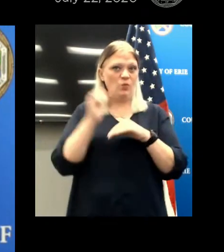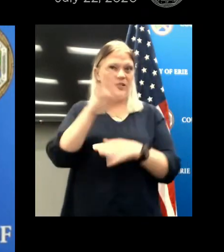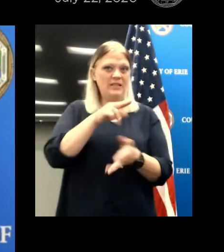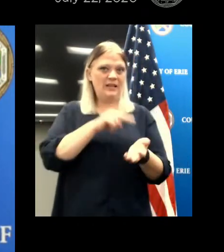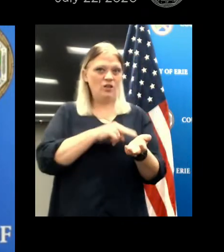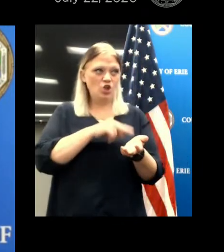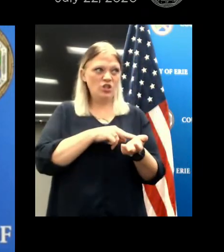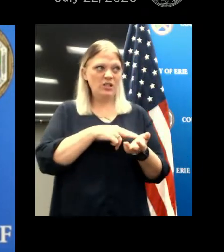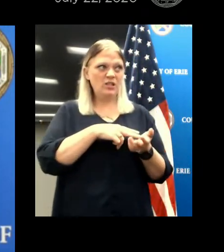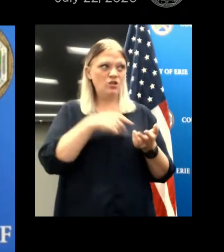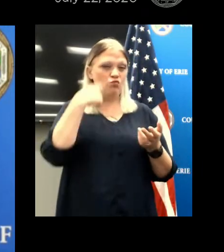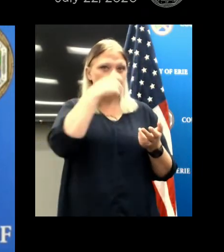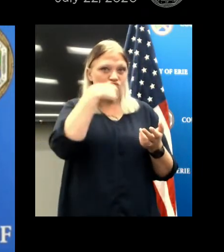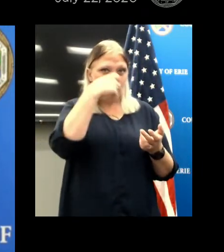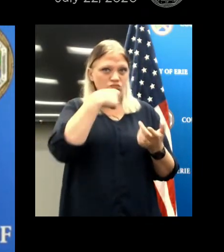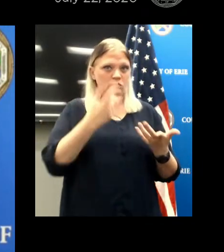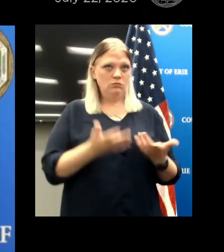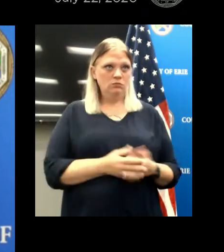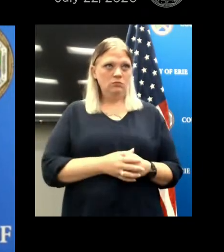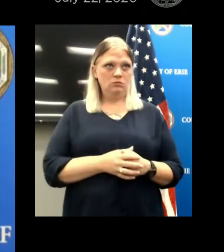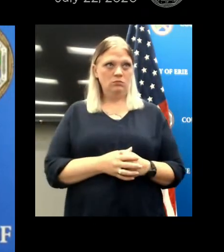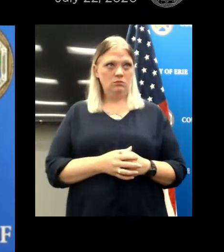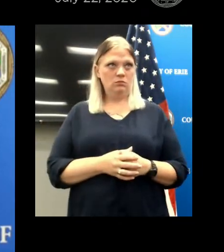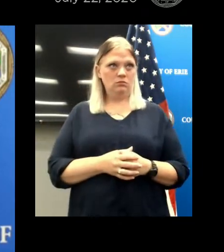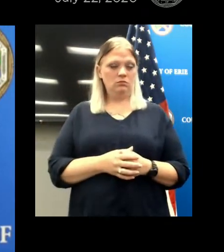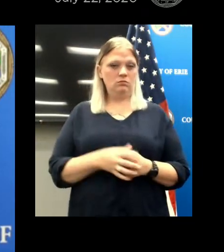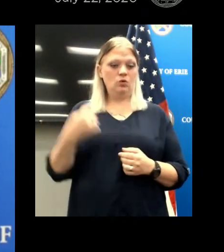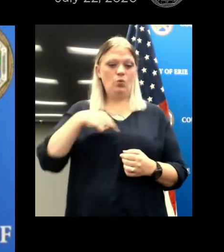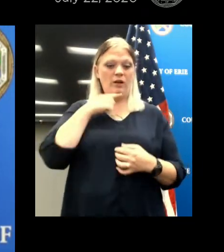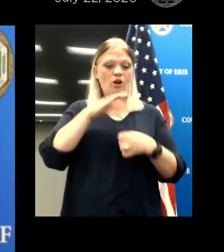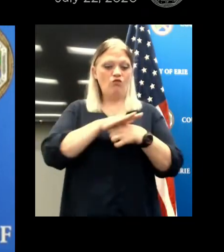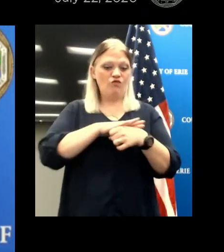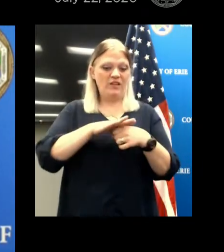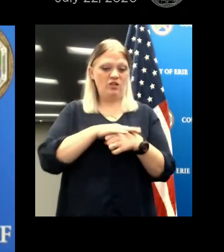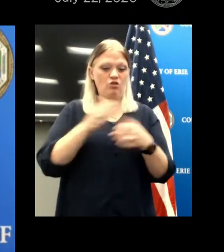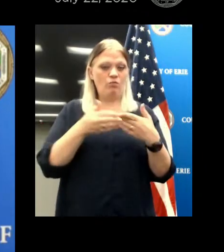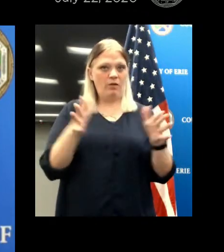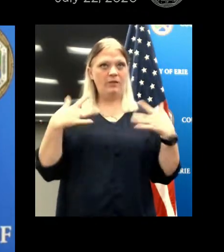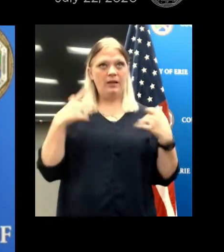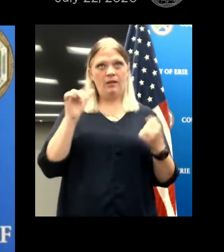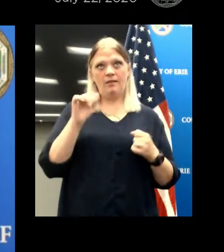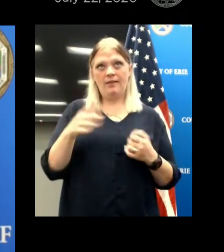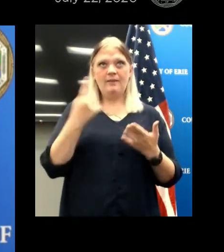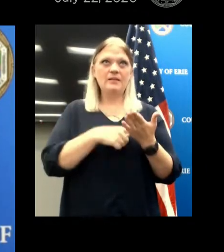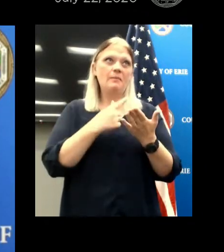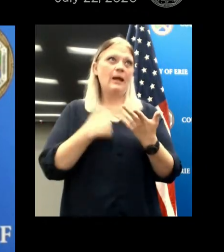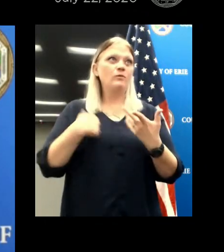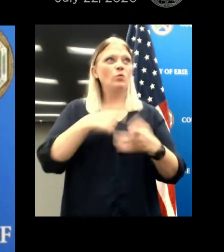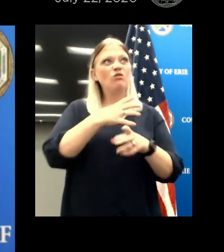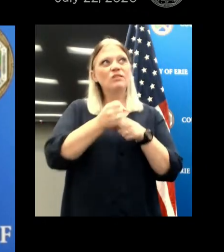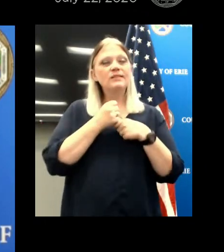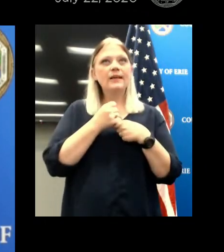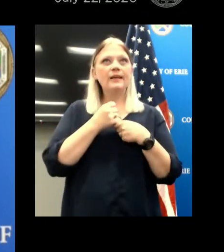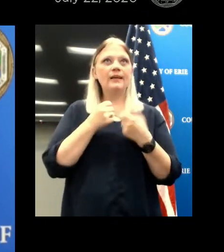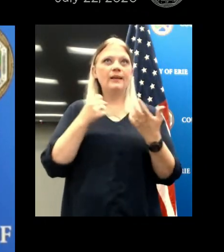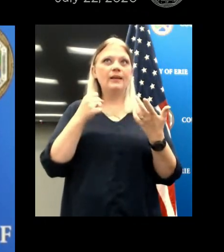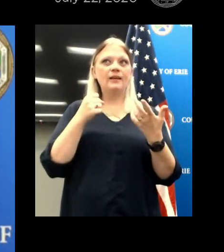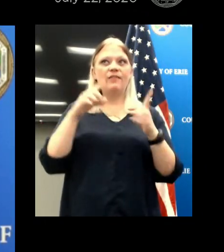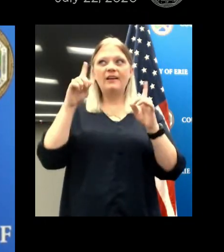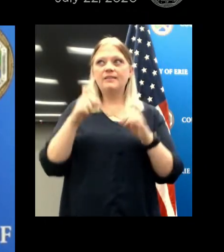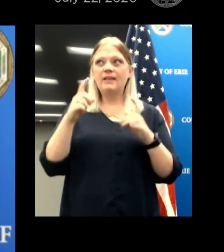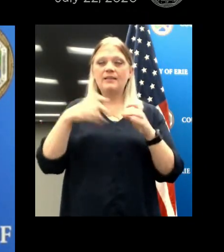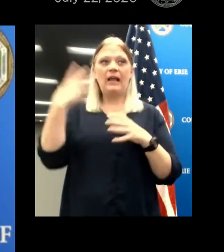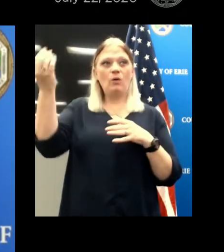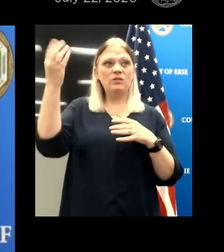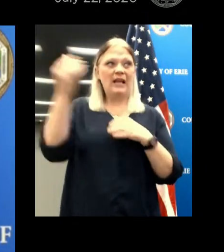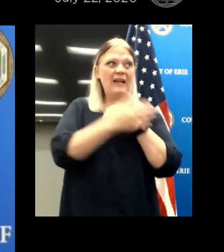collect specimens. Sometimes, since we are a regional public health lab, sometimes we receive specimens from outside of Erie